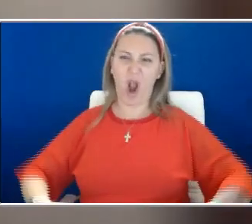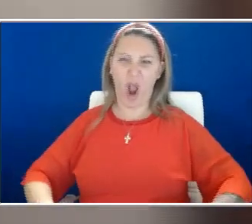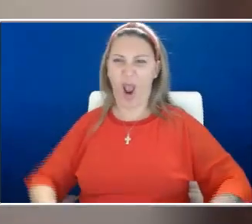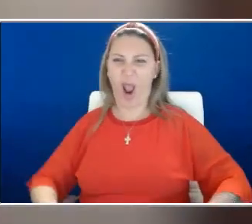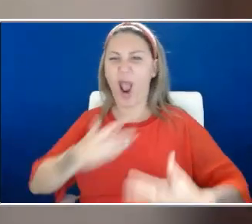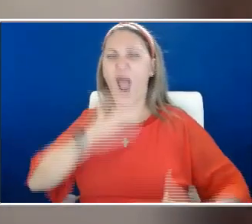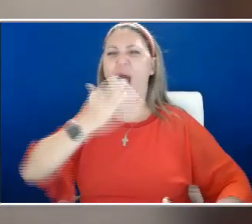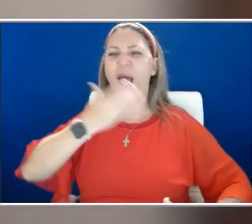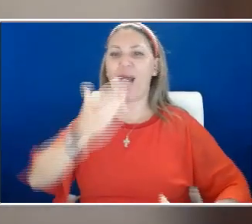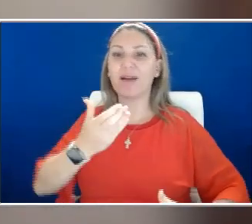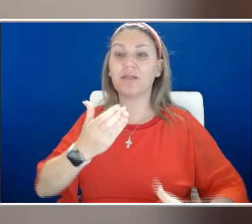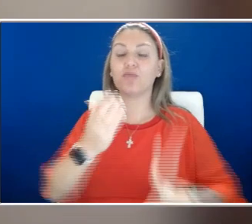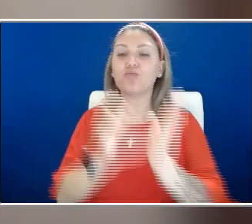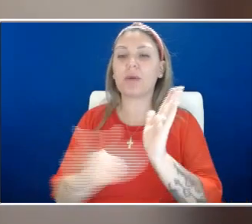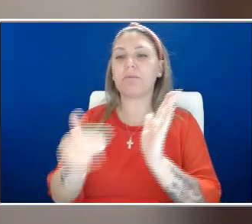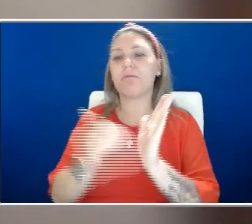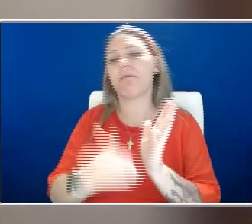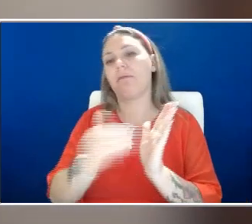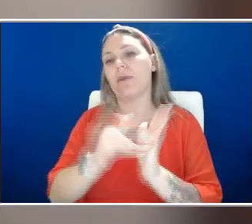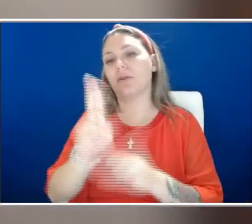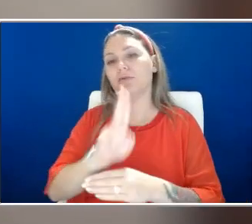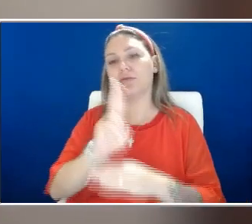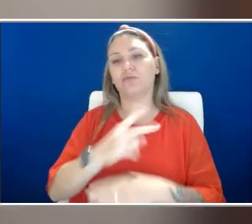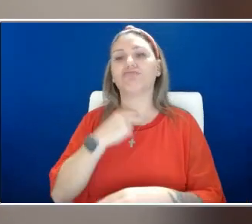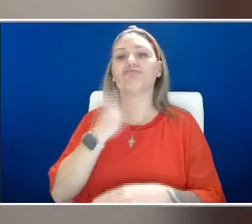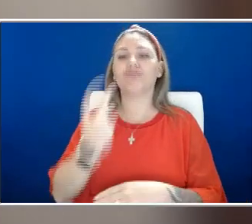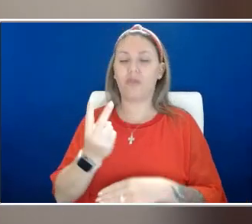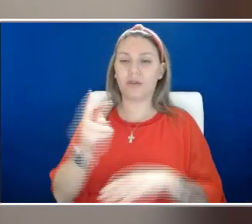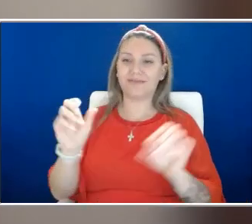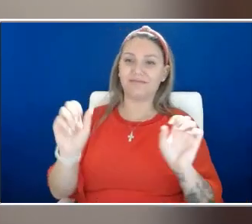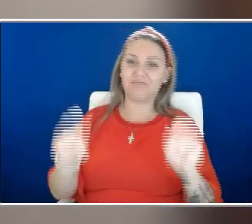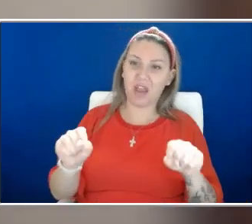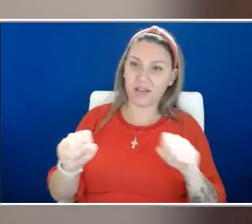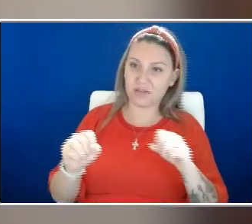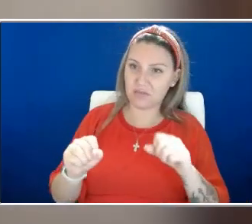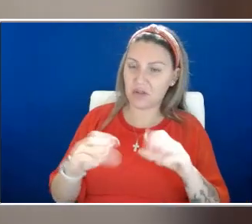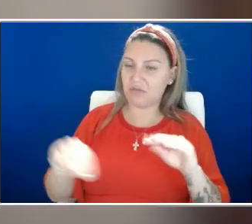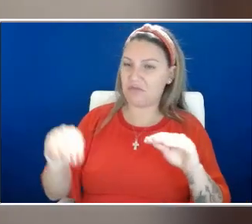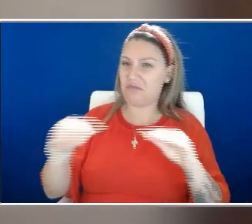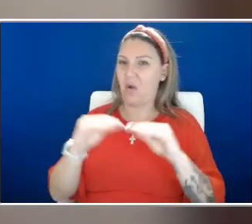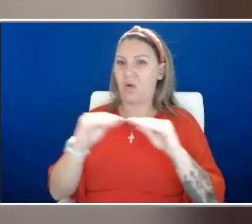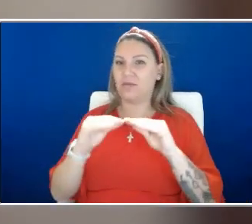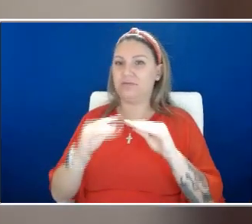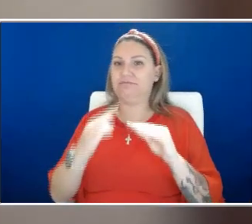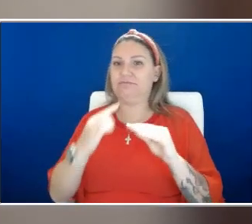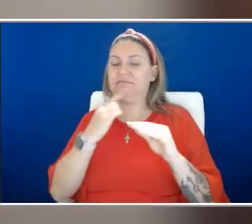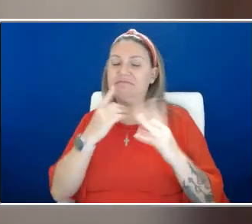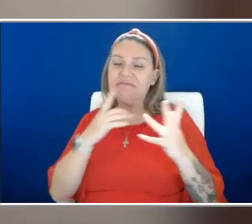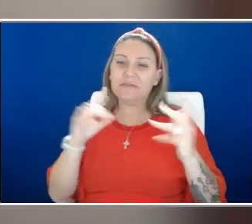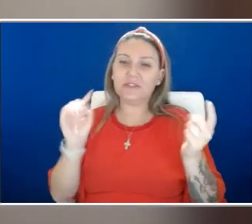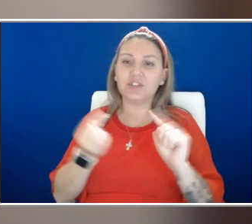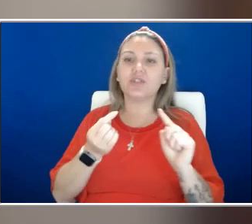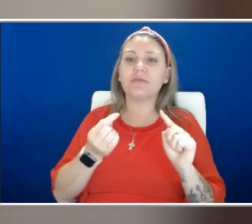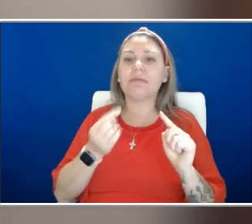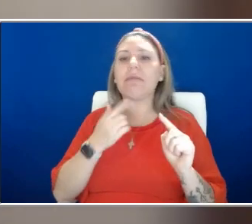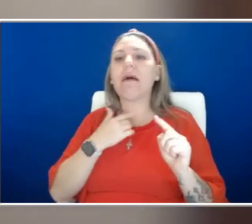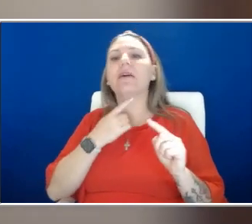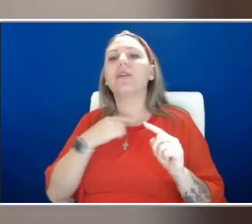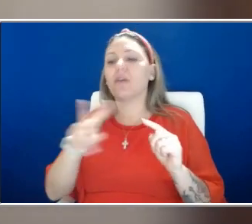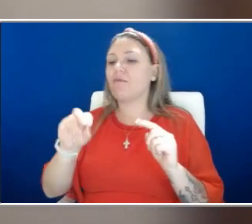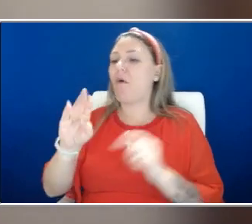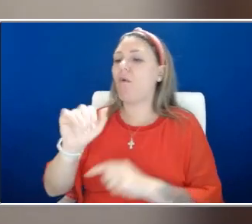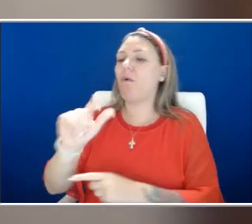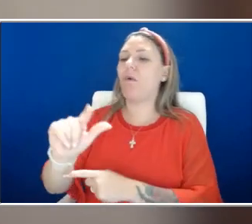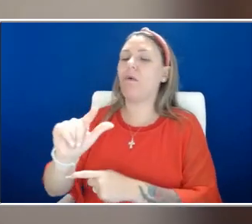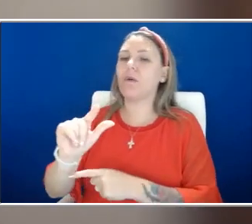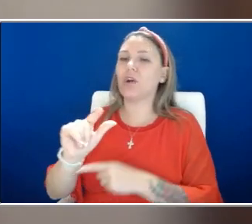or repetitive use of the voice, it's possible to sustain a more significant injury, such as a vocal cord hemorrhage, or injuries that result